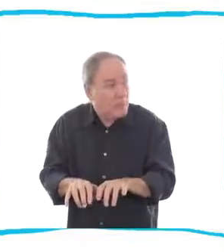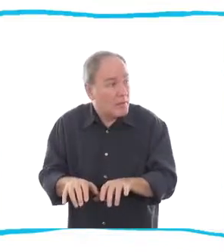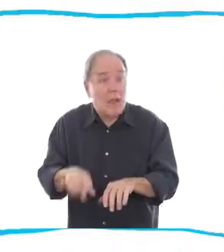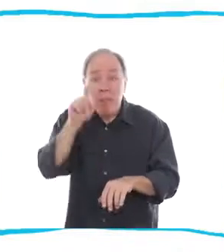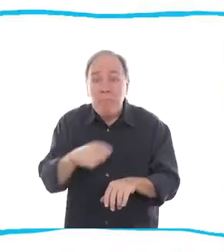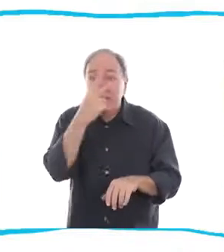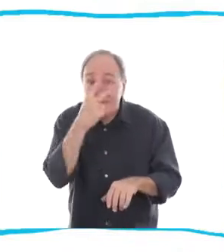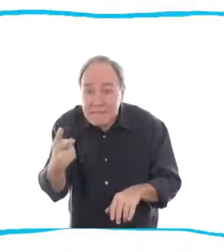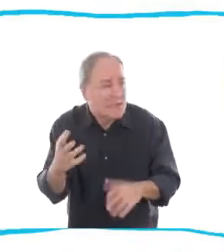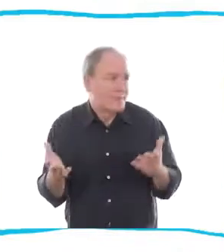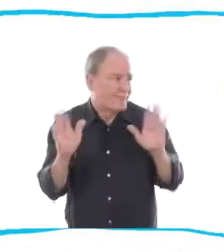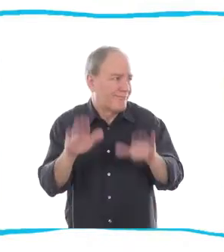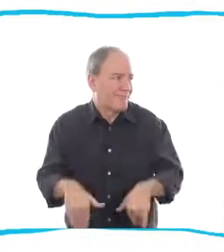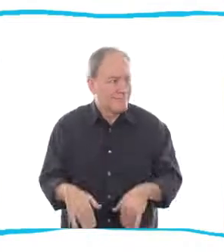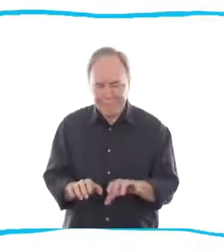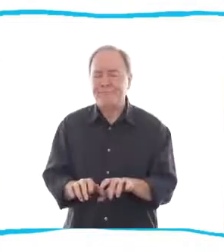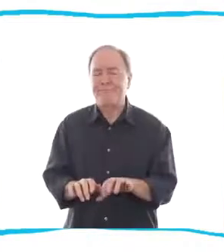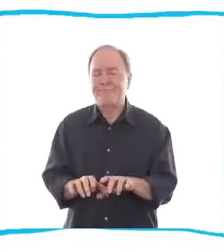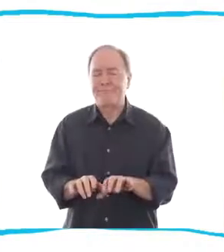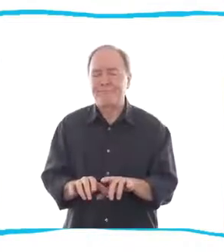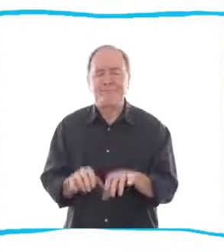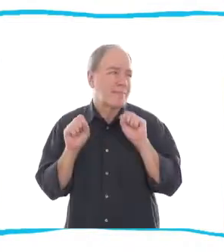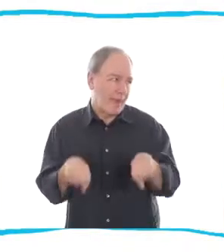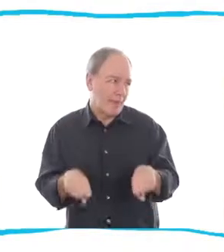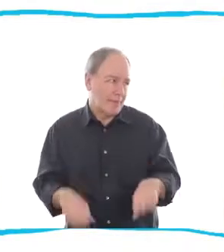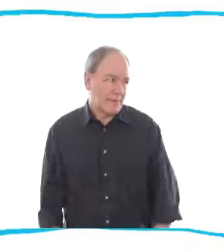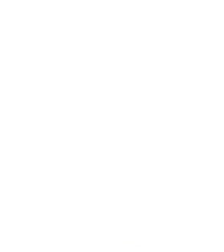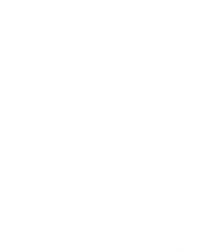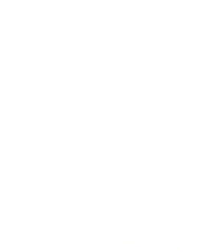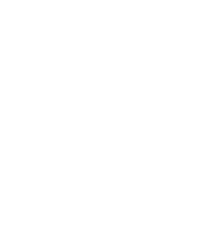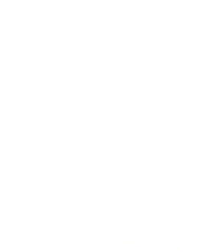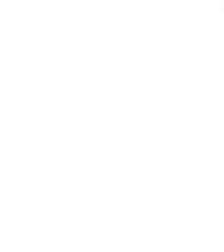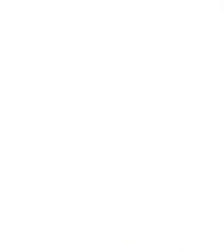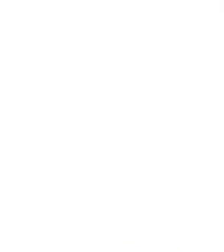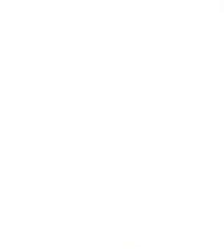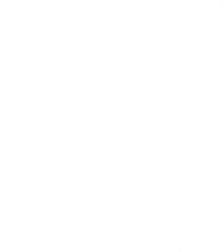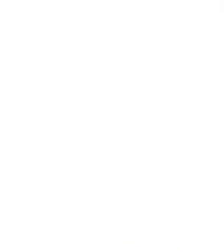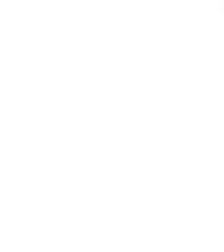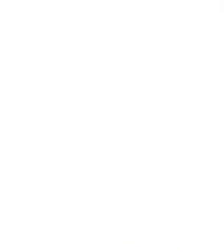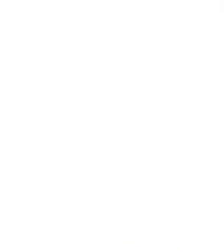actually typing on the computer and actually demonstrating that yes, I could actually type even without vision.